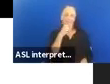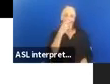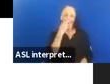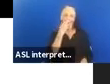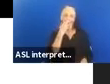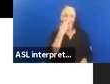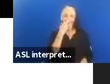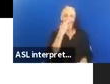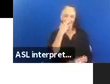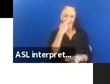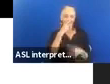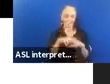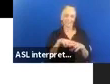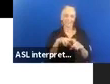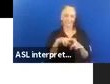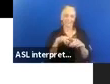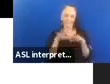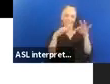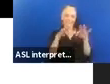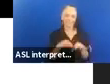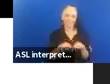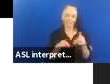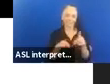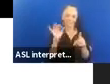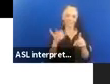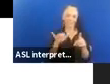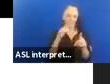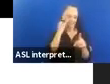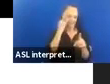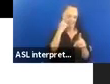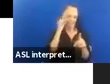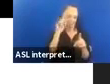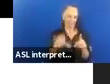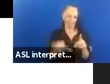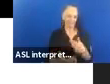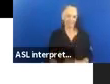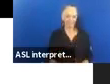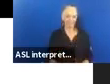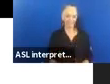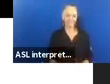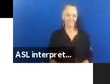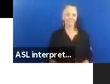fun, nice little explanation of that whole idea.